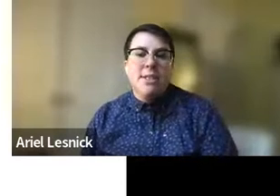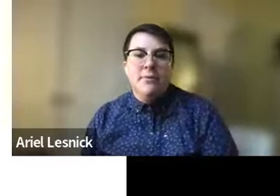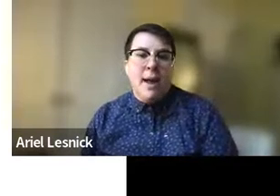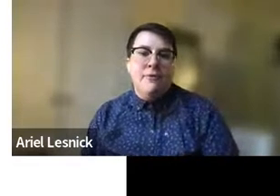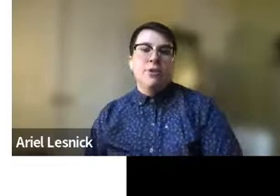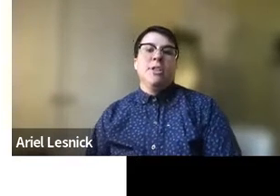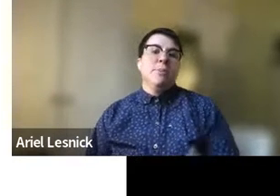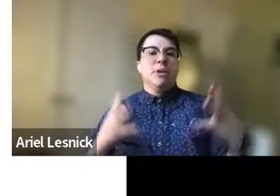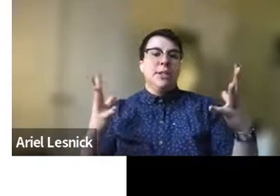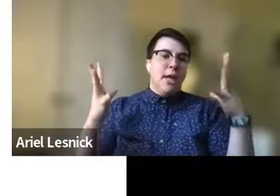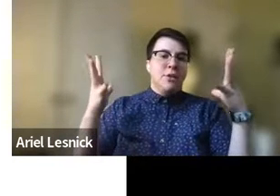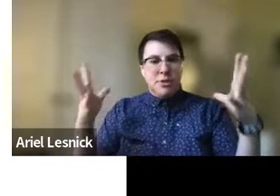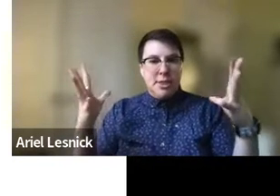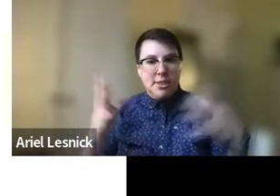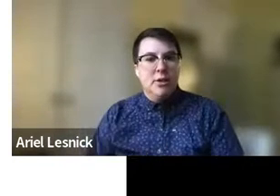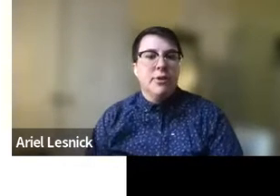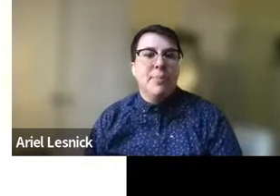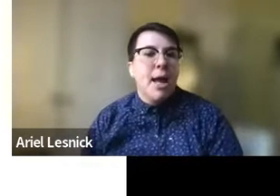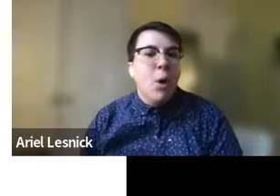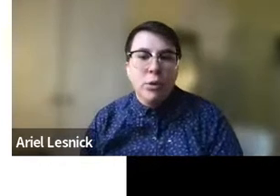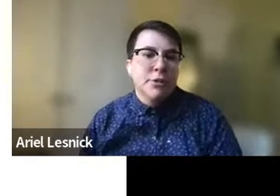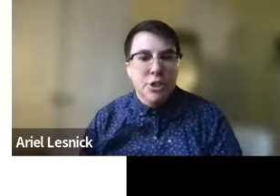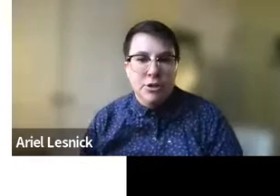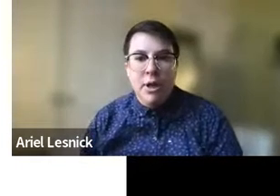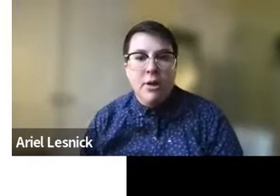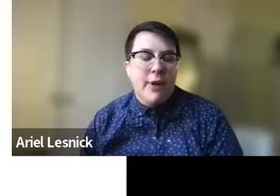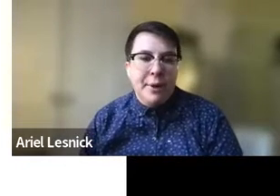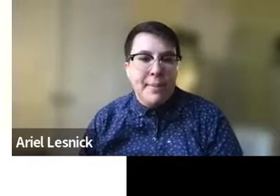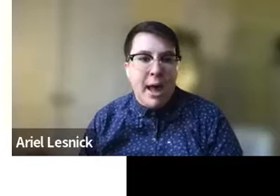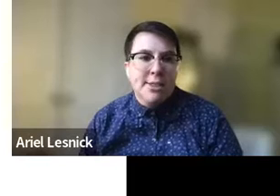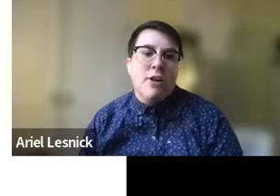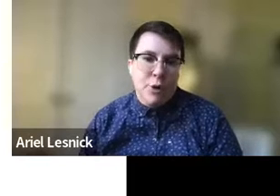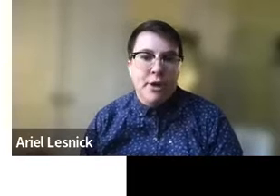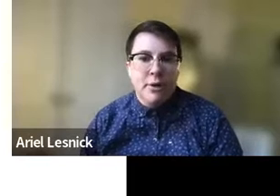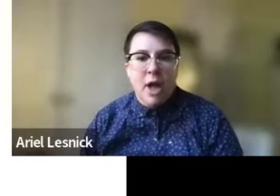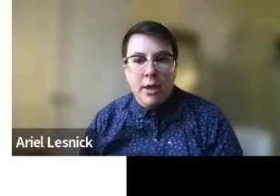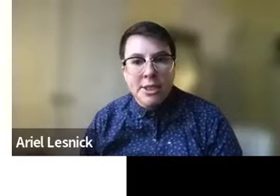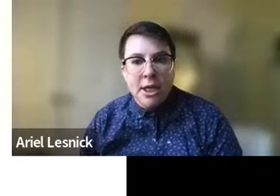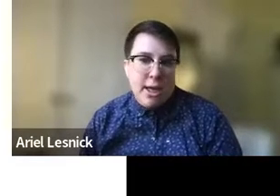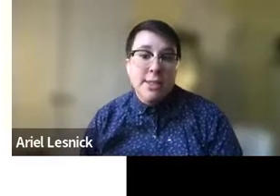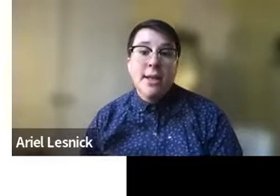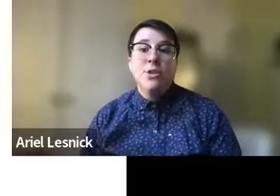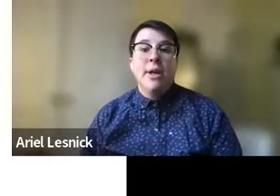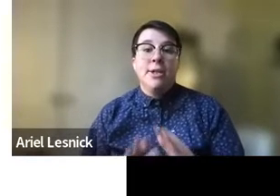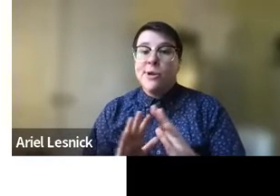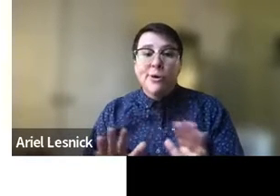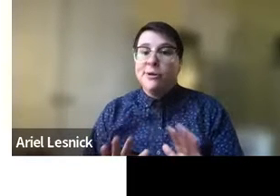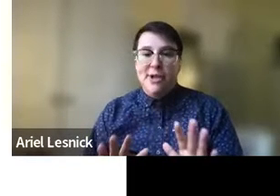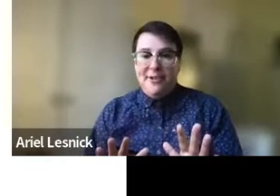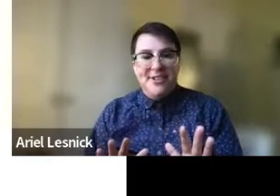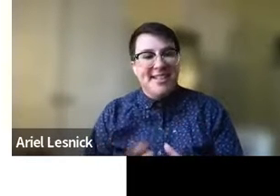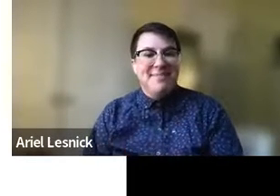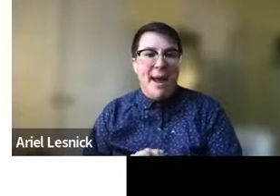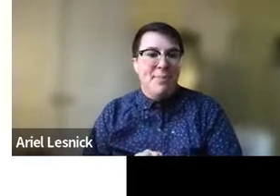I received my first disability diagnosis of bipolar 2 following my sophomore year of college. And this led to a